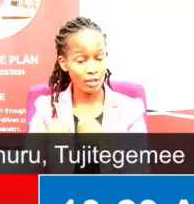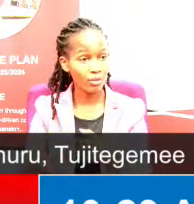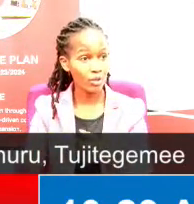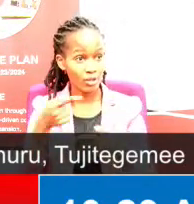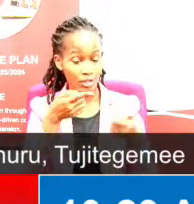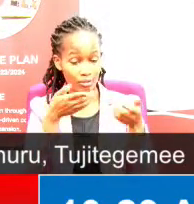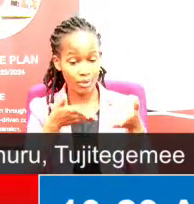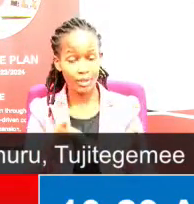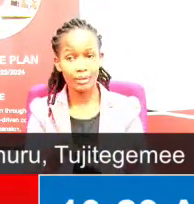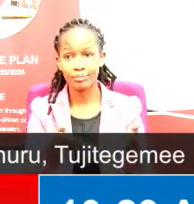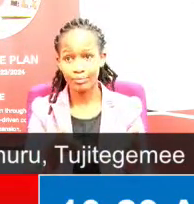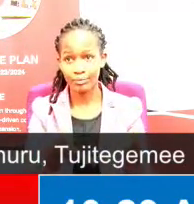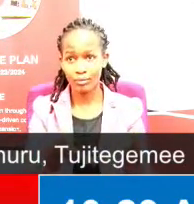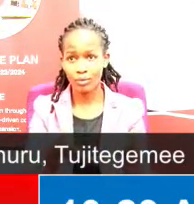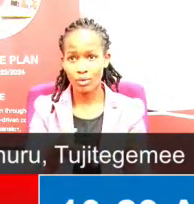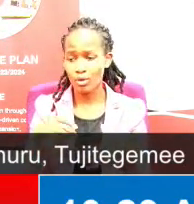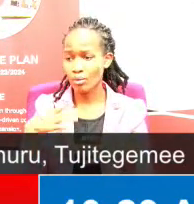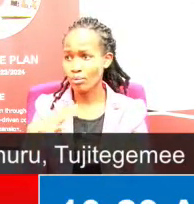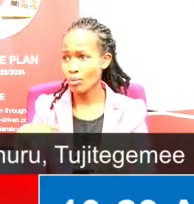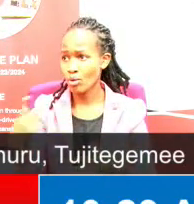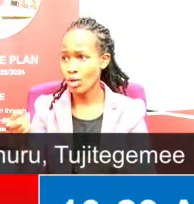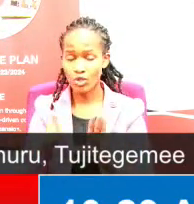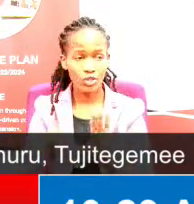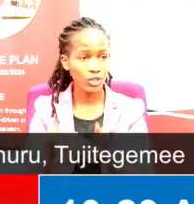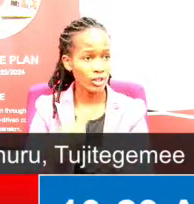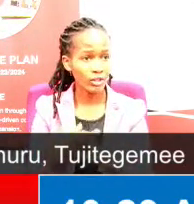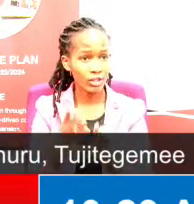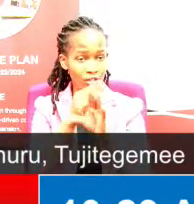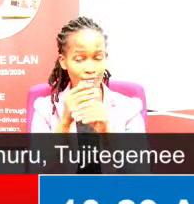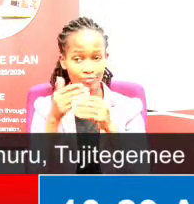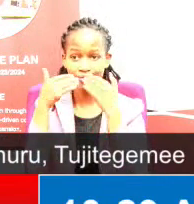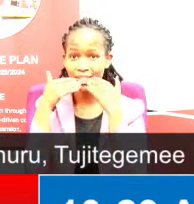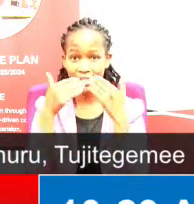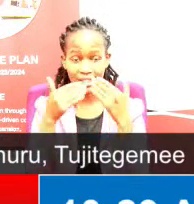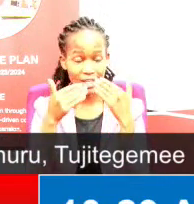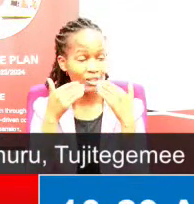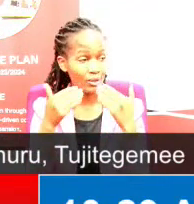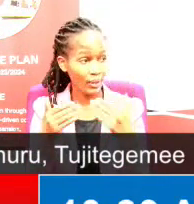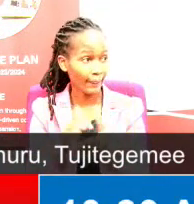here. And for those who are joining us, thank you very much.